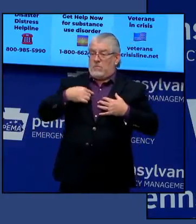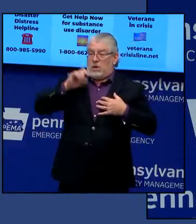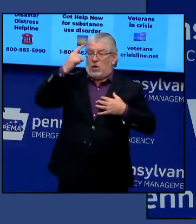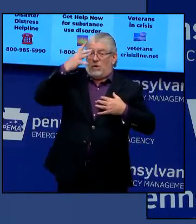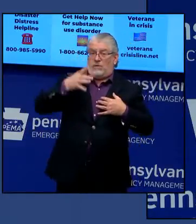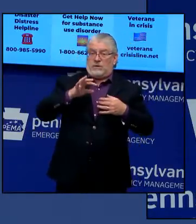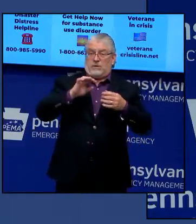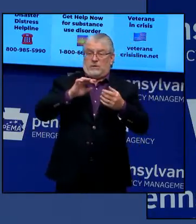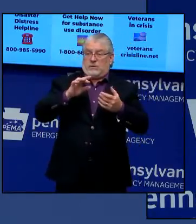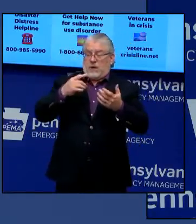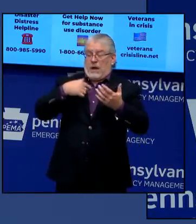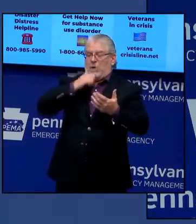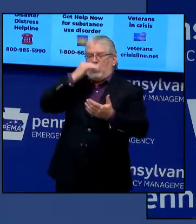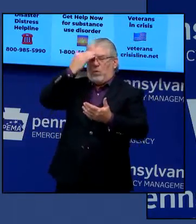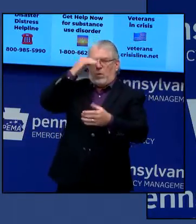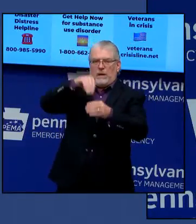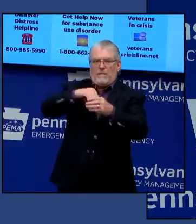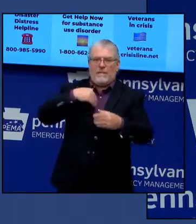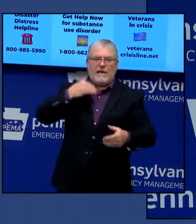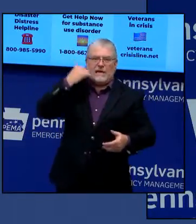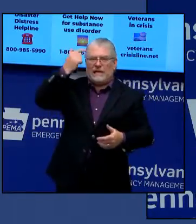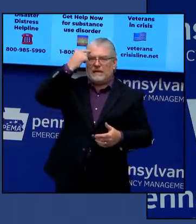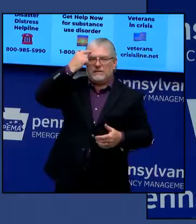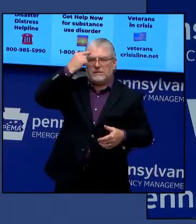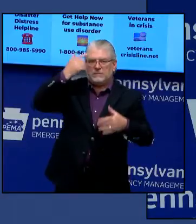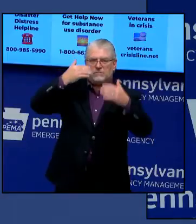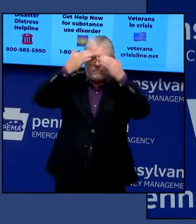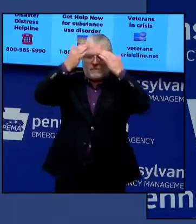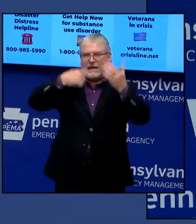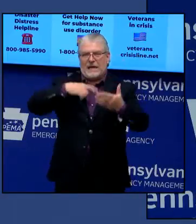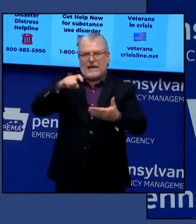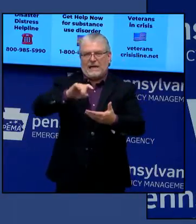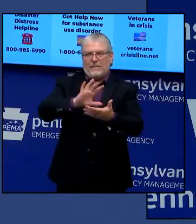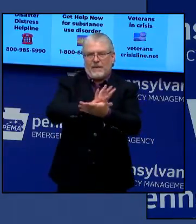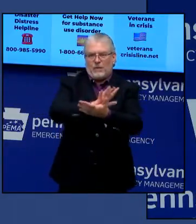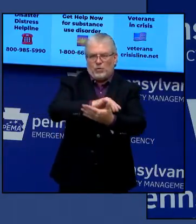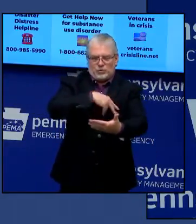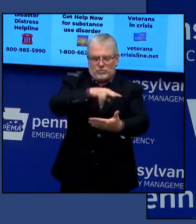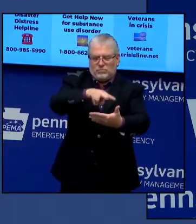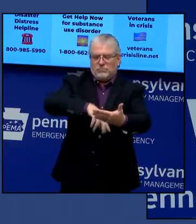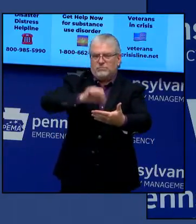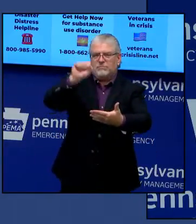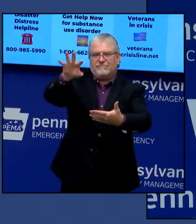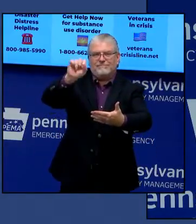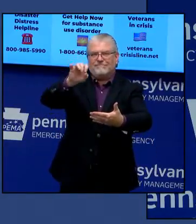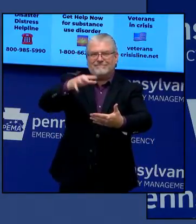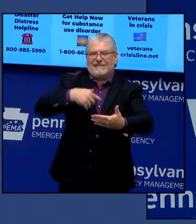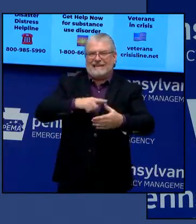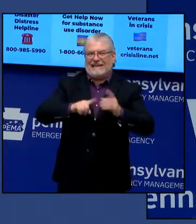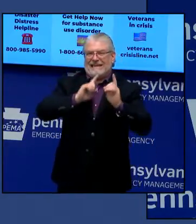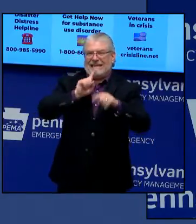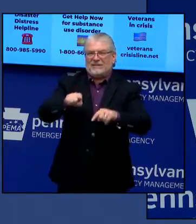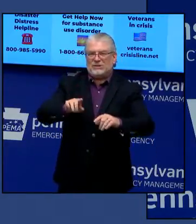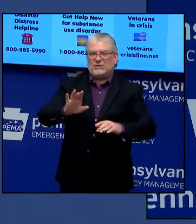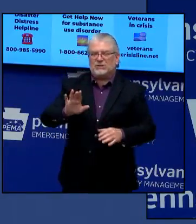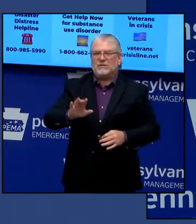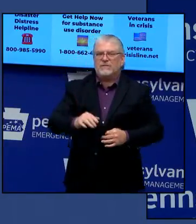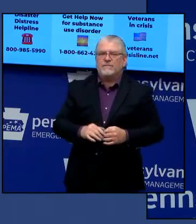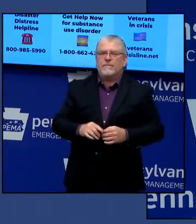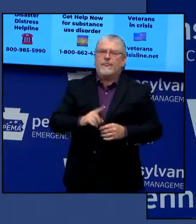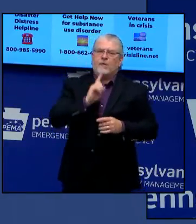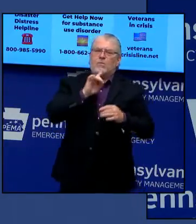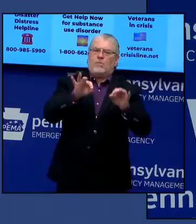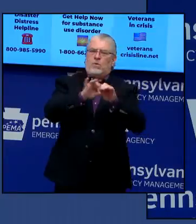written down, so I'm going to read it to you. One of the target goals for reopening has been set at having fewer than 50 new